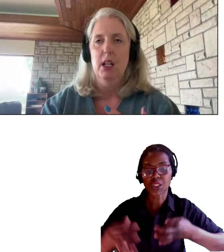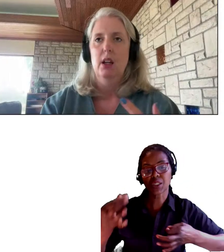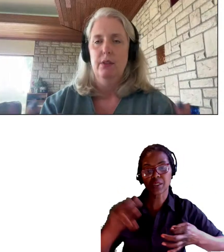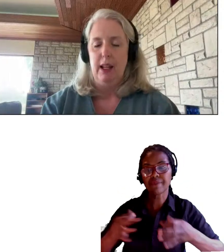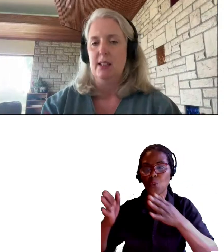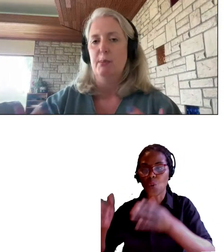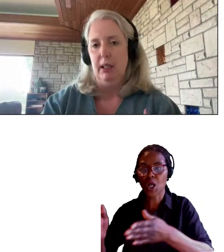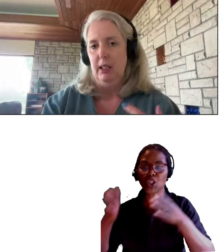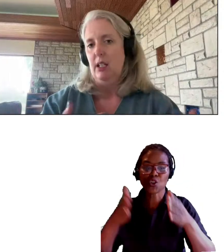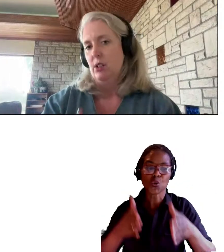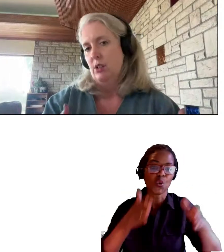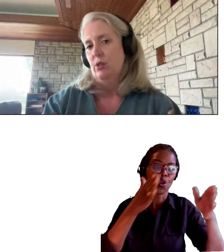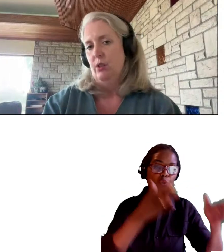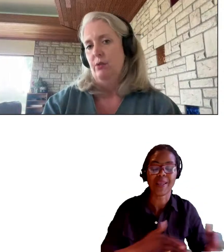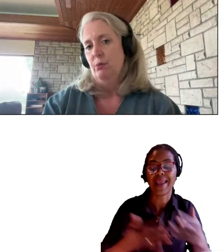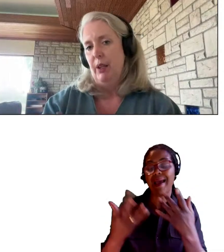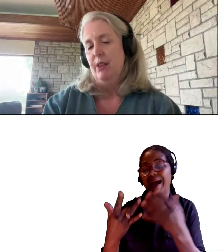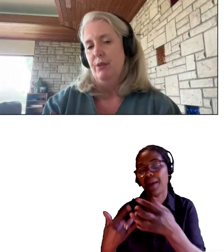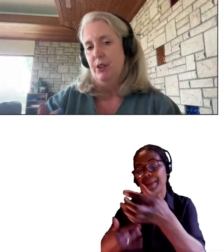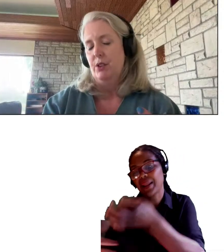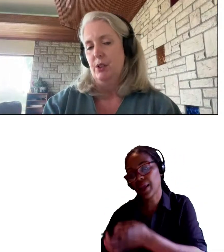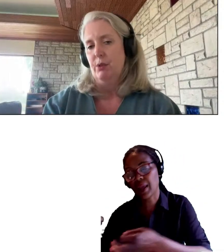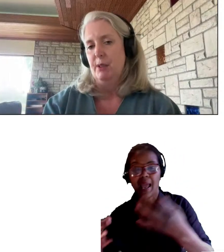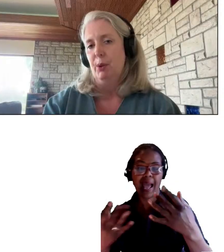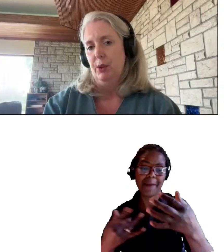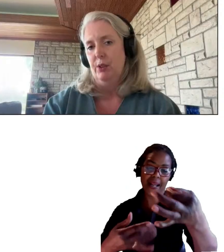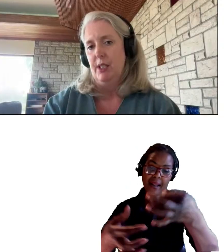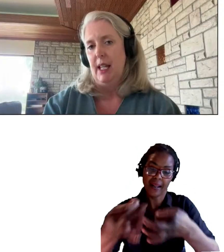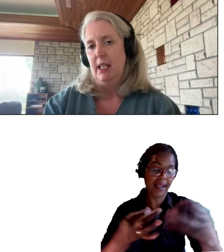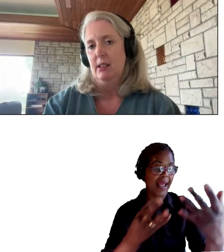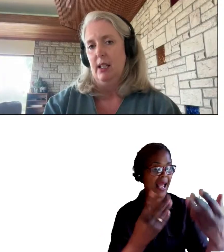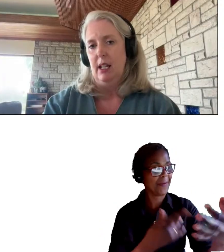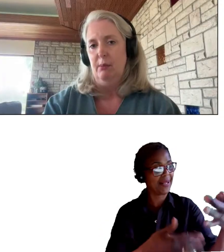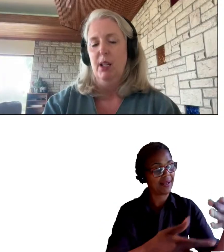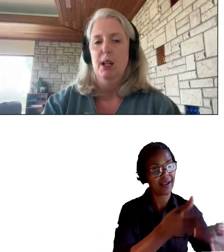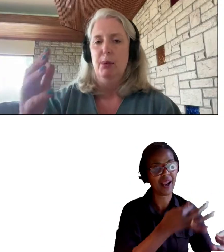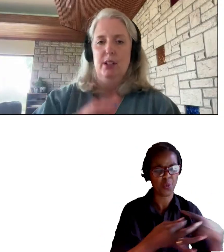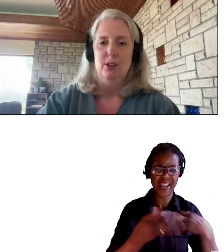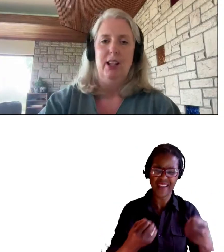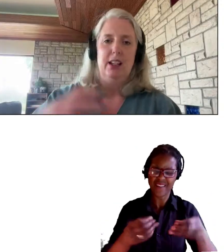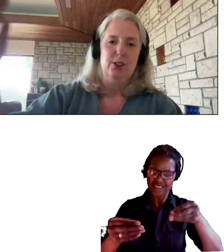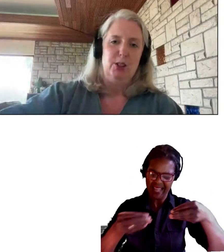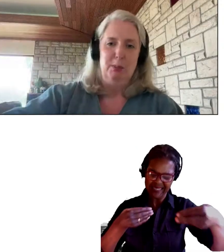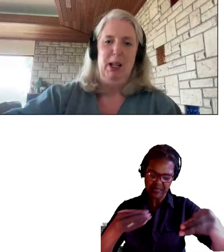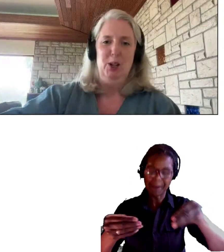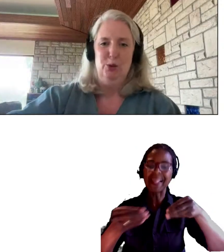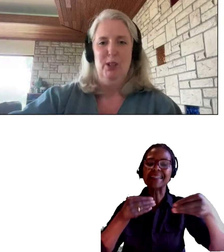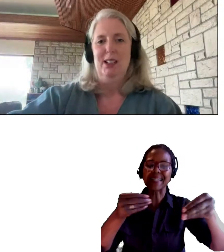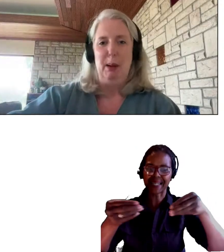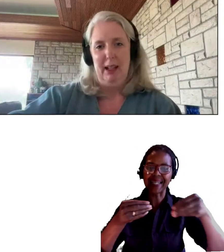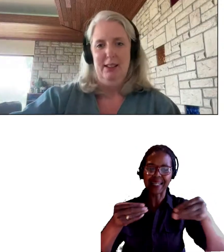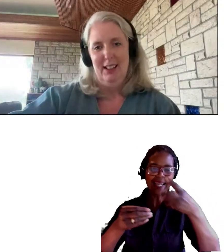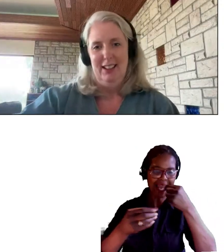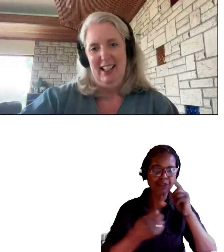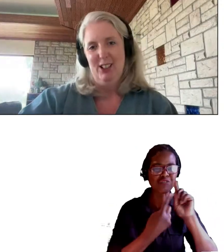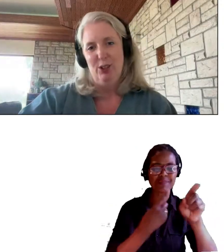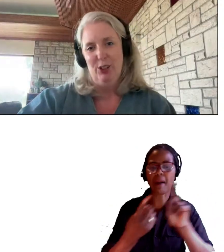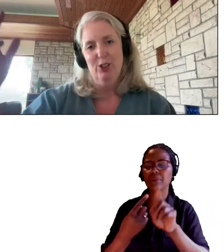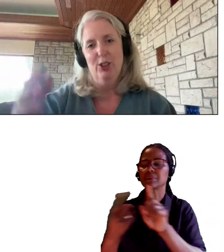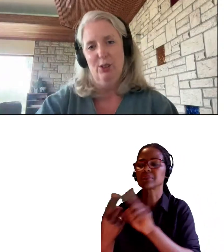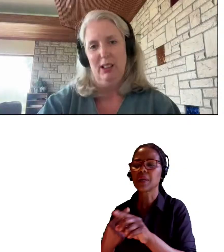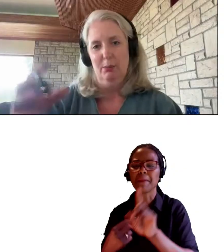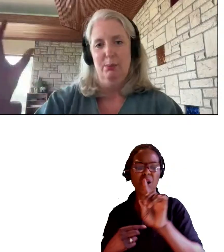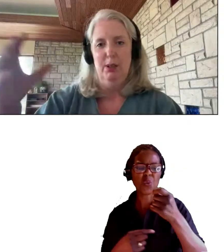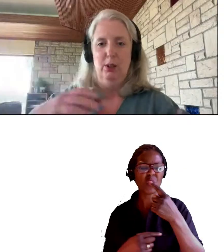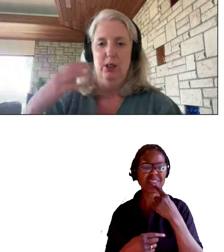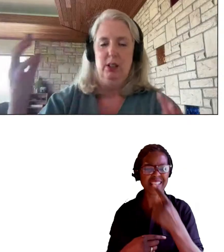have flexibility to sort of with the funds to respond to that, but it's not like there's going to be 100 expand in the next